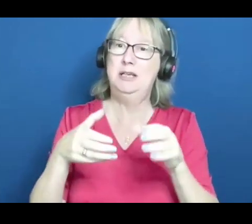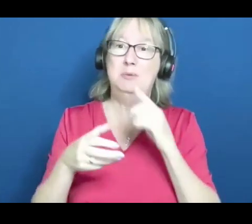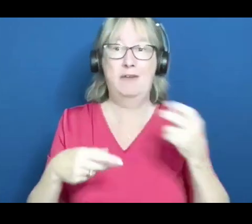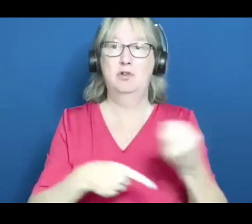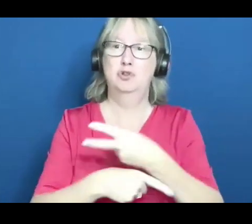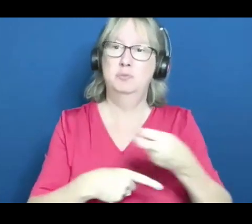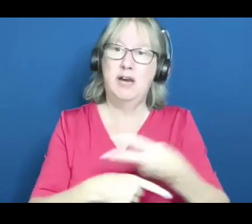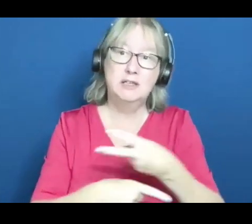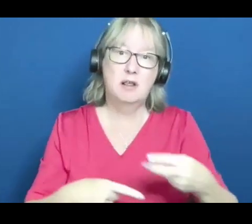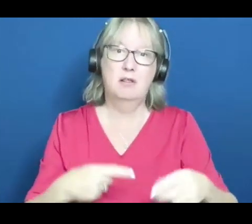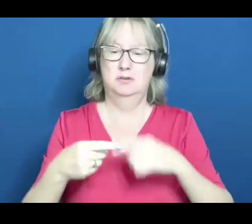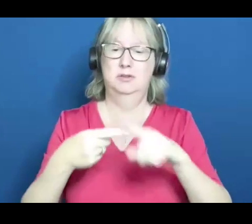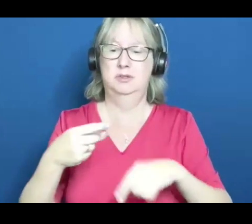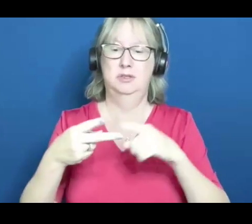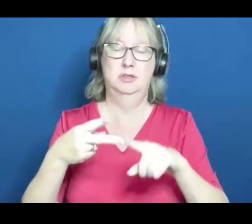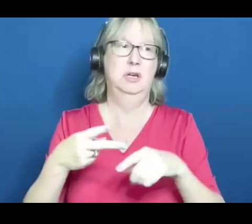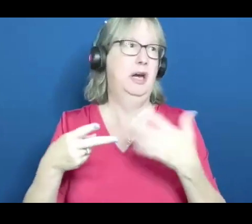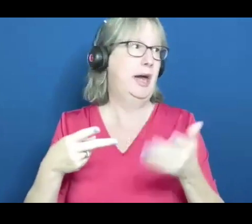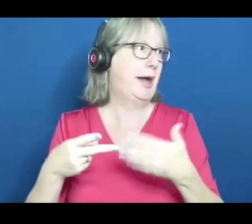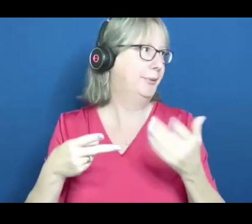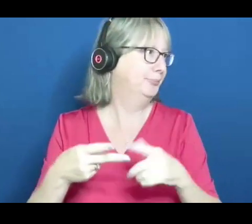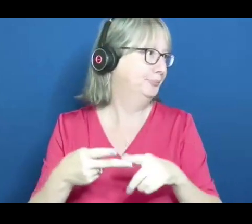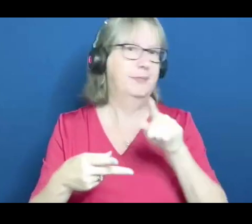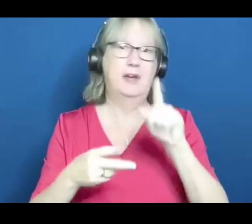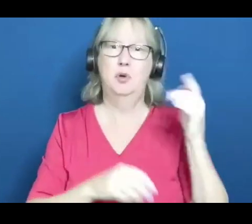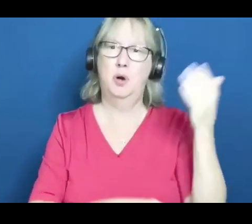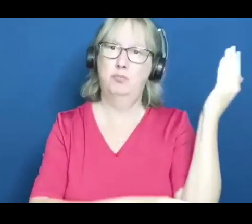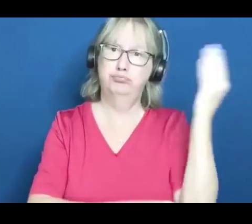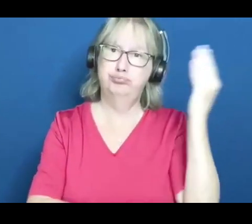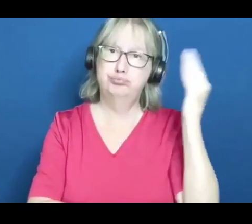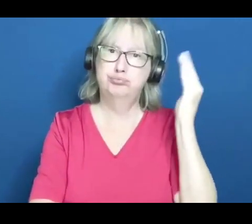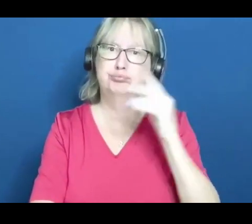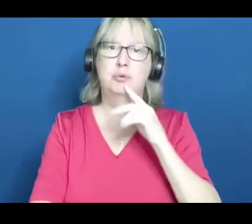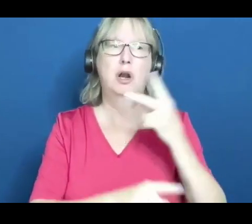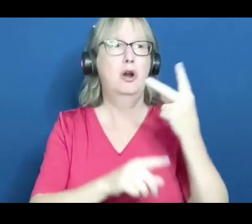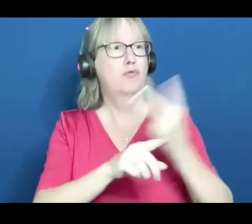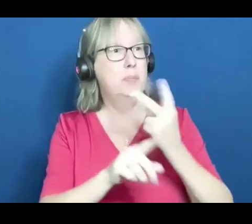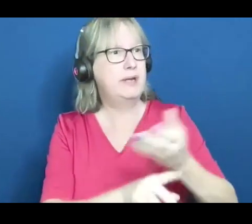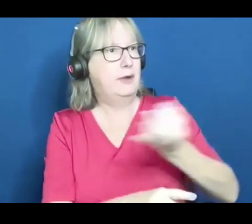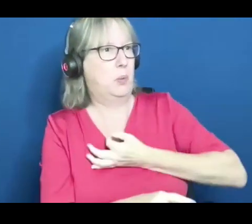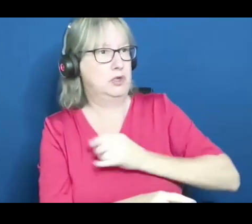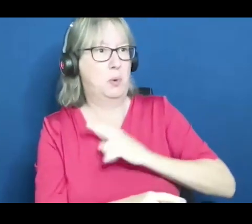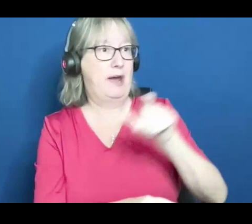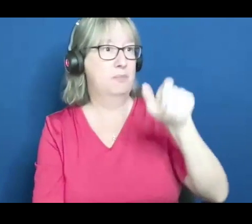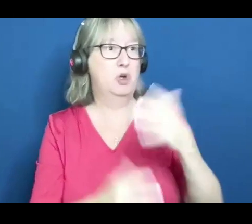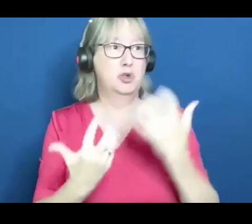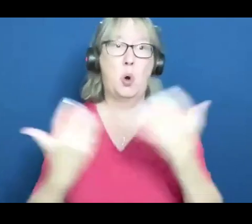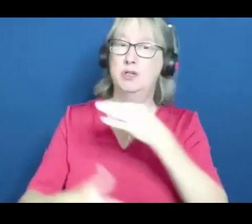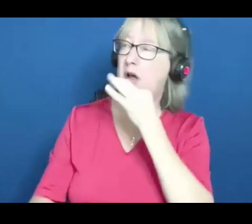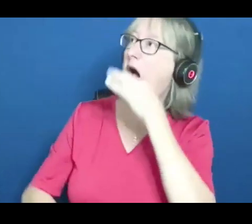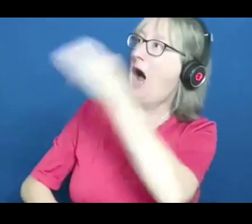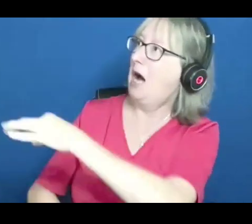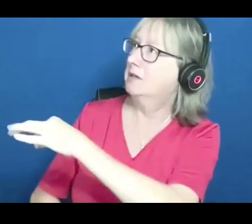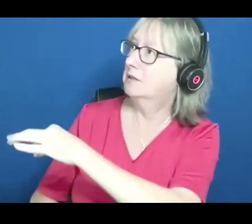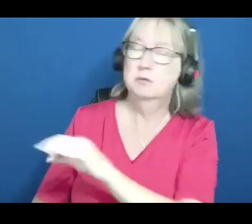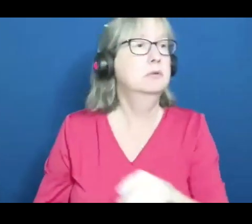subtitles, and also things like if you're delivering presentations, repeat questions from somebody in the audience. So there's all different things that we can